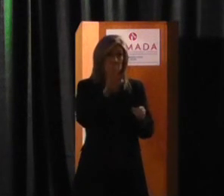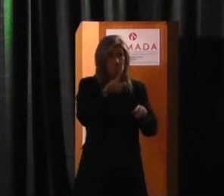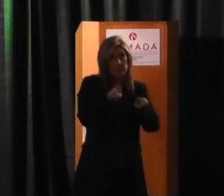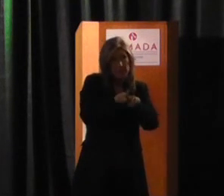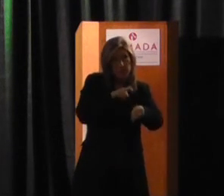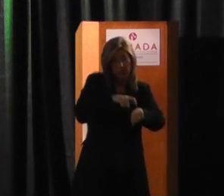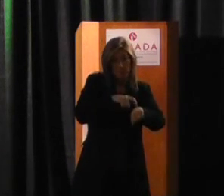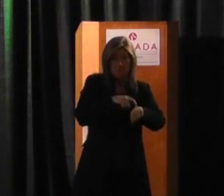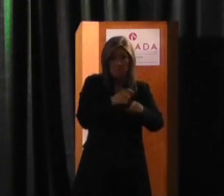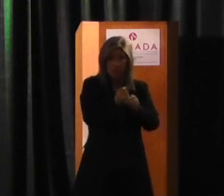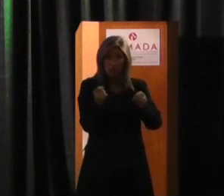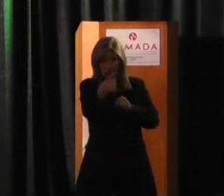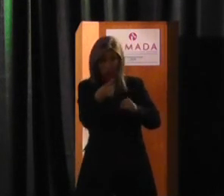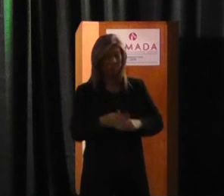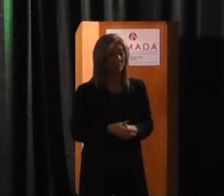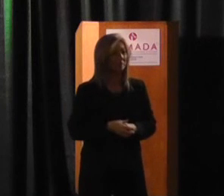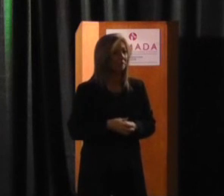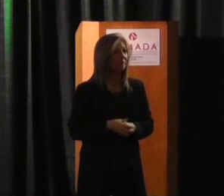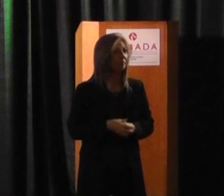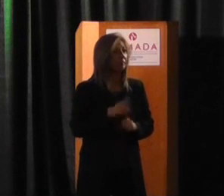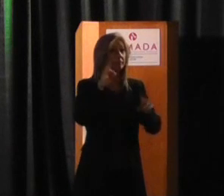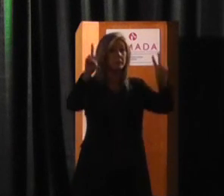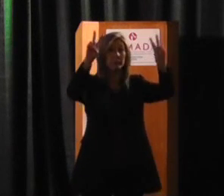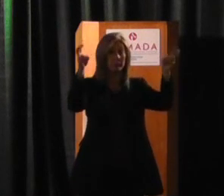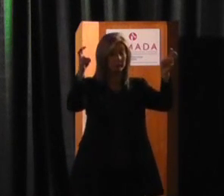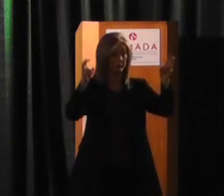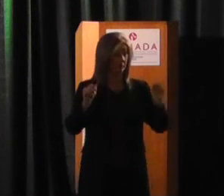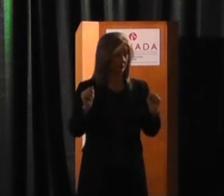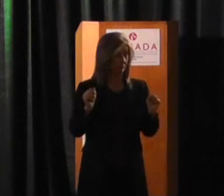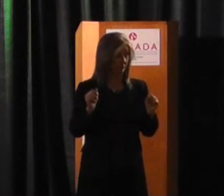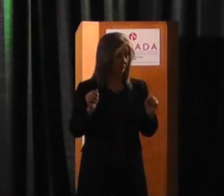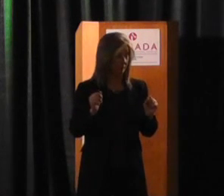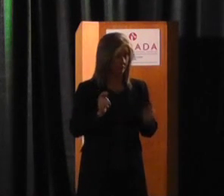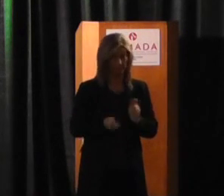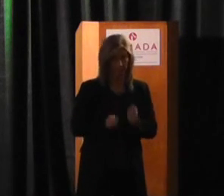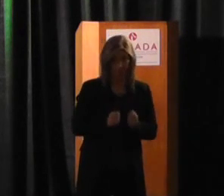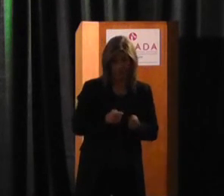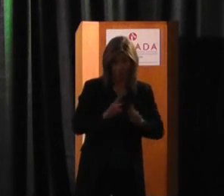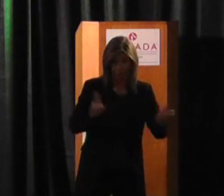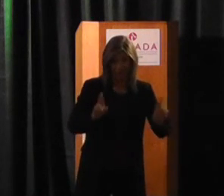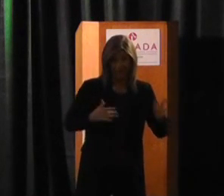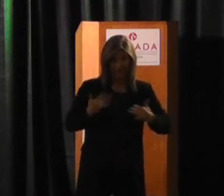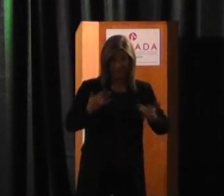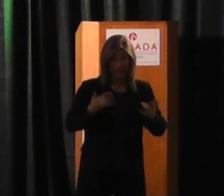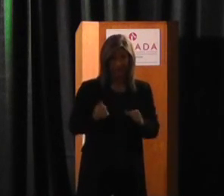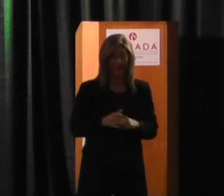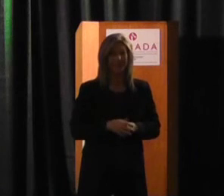for presenters, it will be titled, drumroll, I forgot a line. Drum roll.